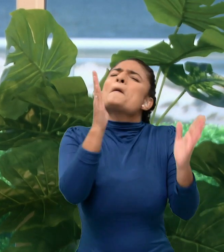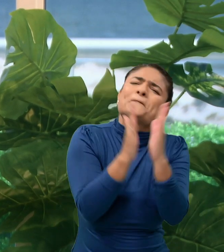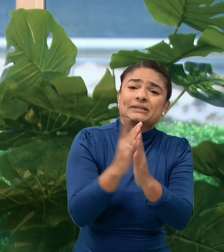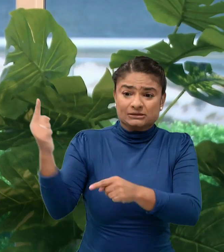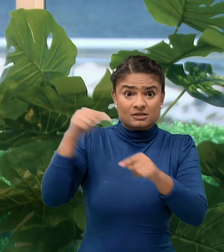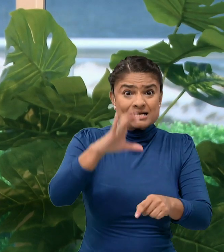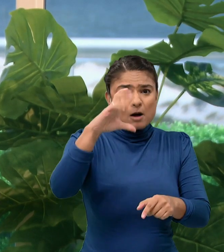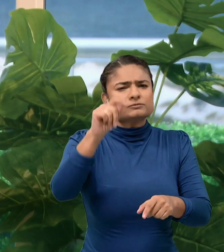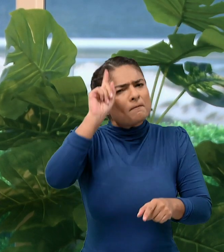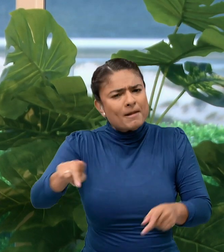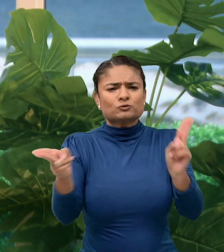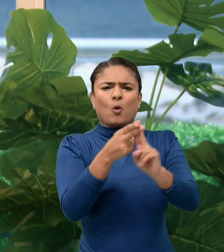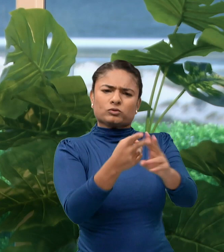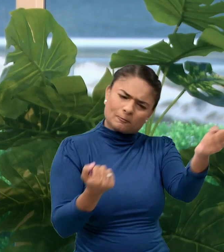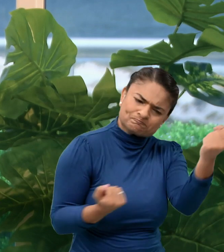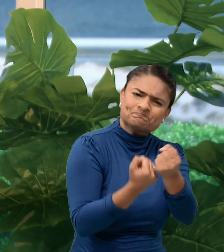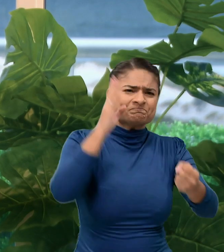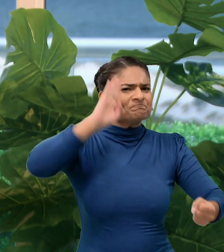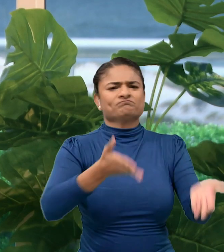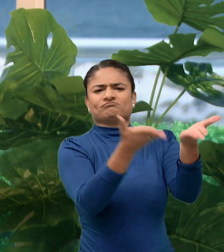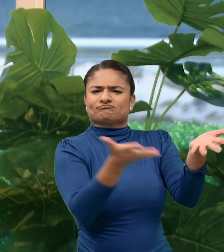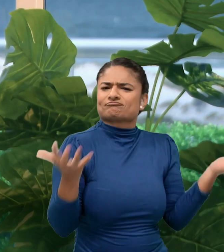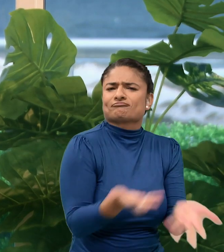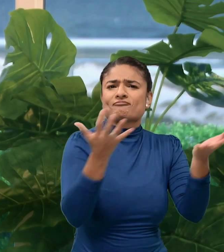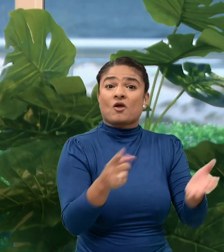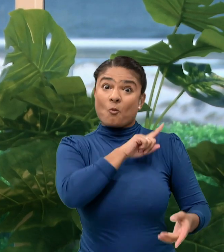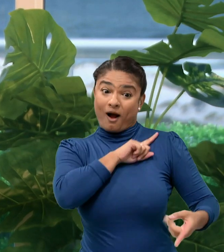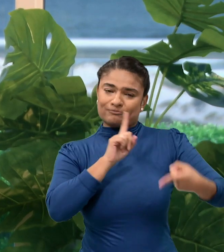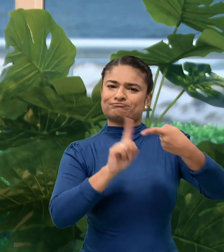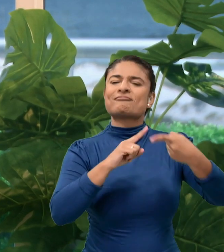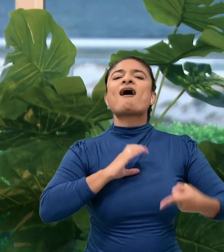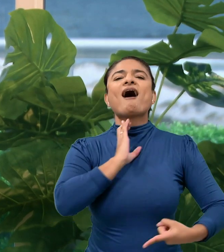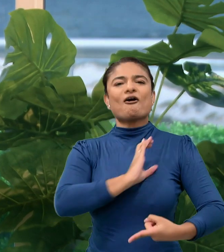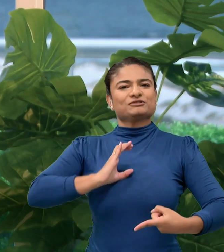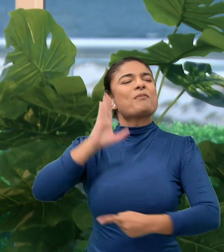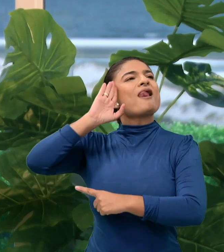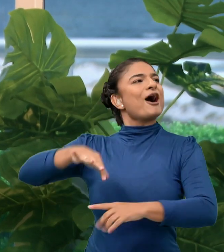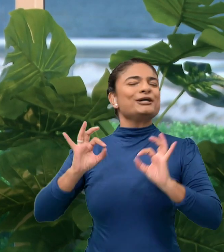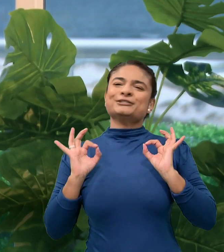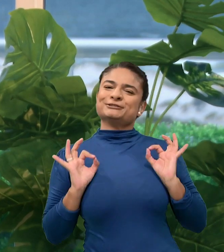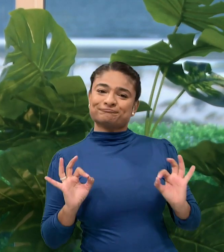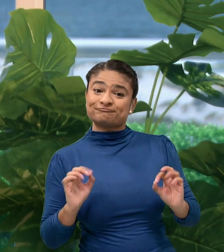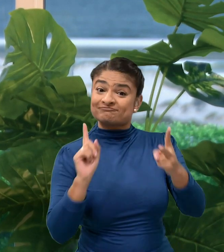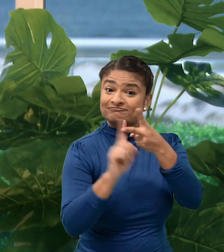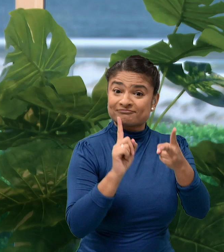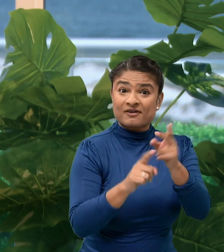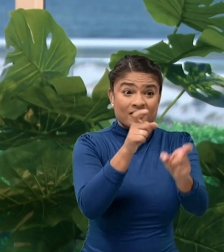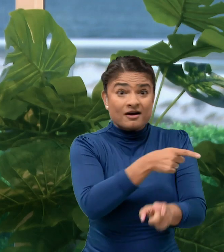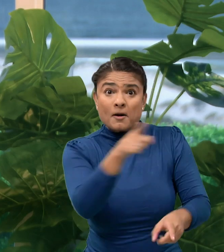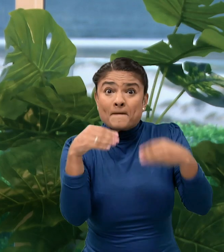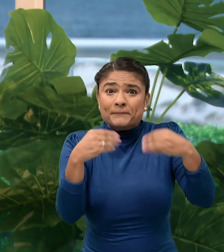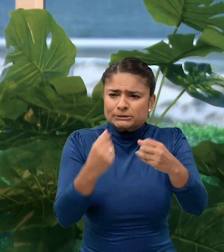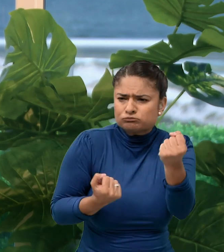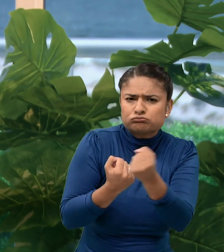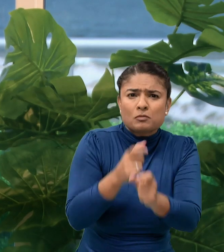come to Cape Town, they book into this particular hotel because A, they know I'll be comfortable, and B, because we want to